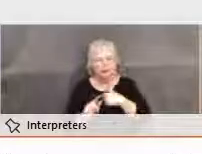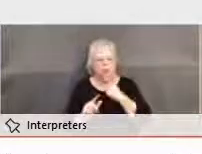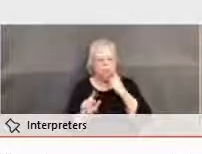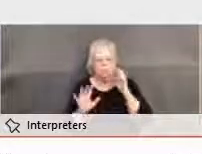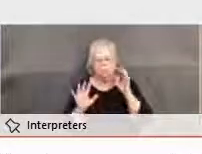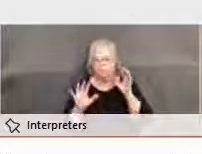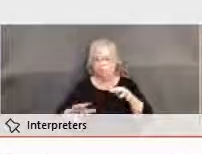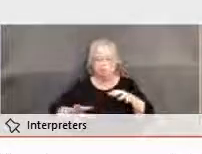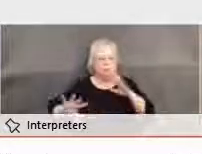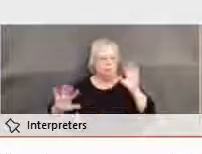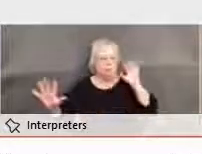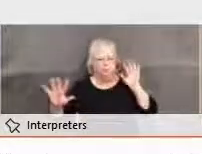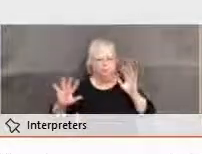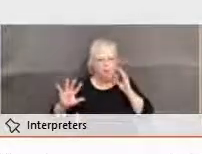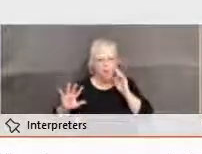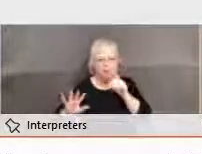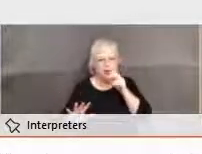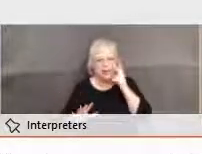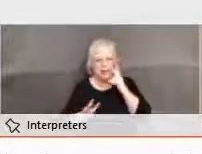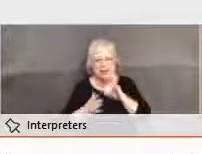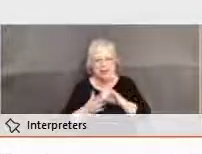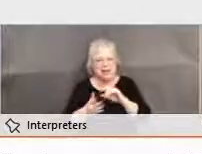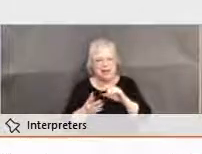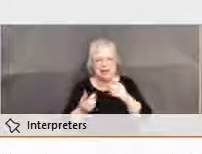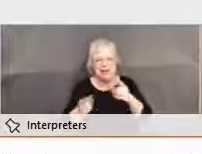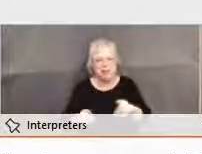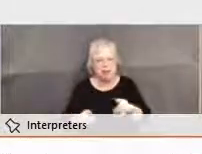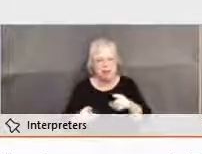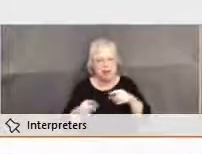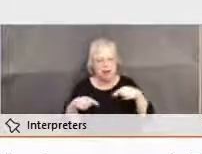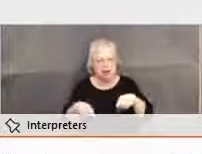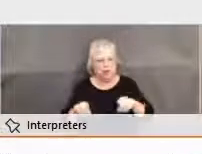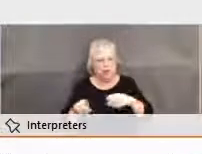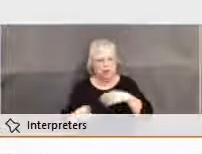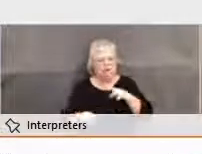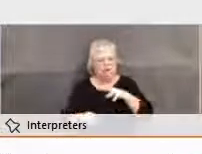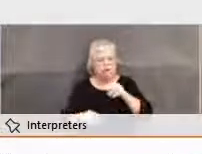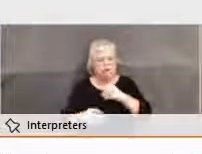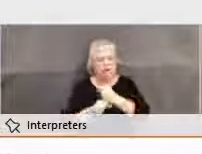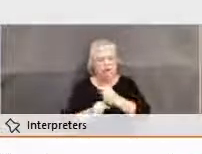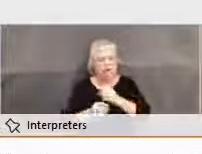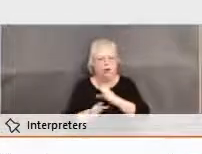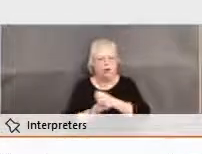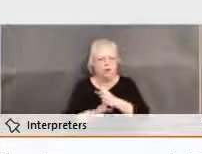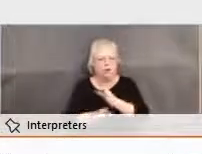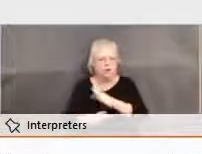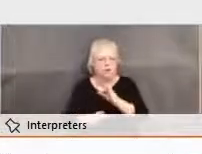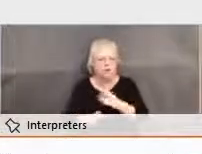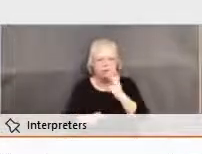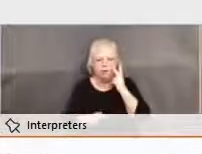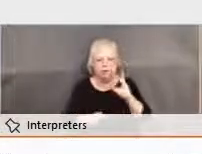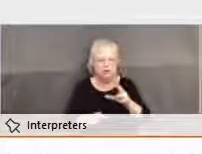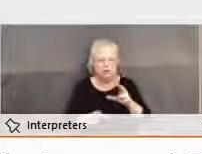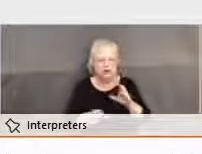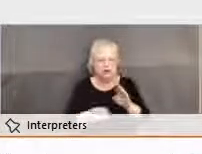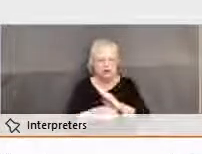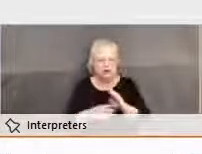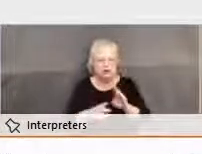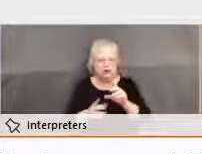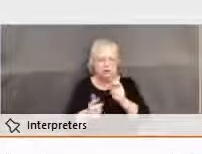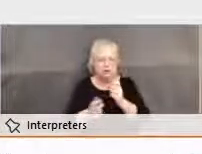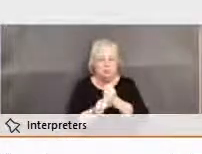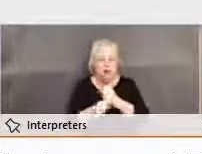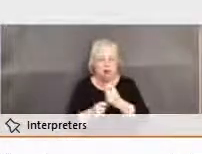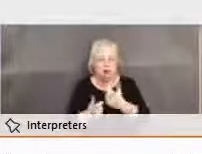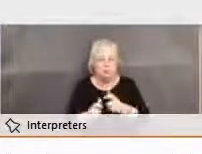off guard. We did not see this coming. In my 40-year career, I have not seen a carrier make this big of a move.